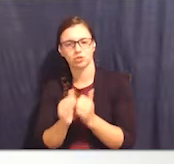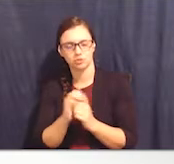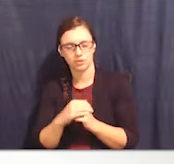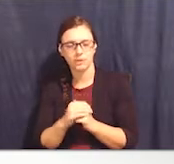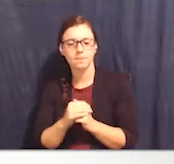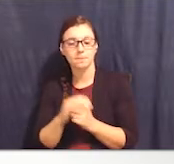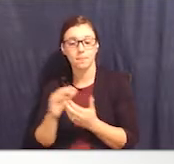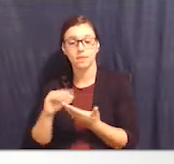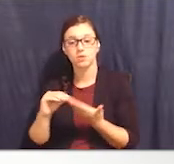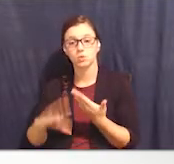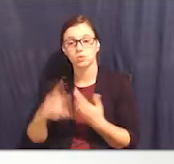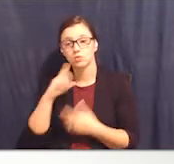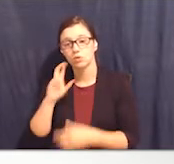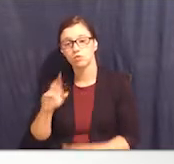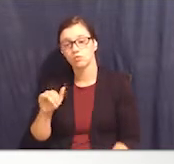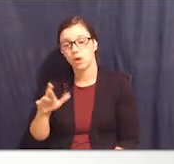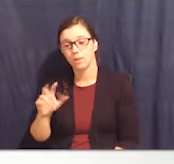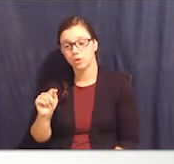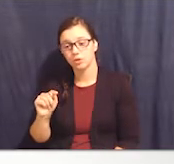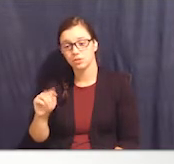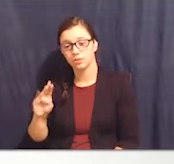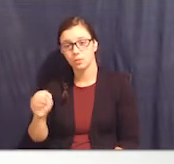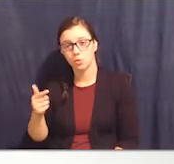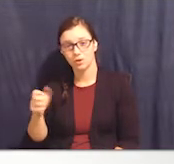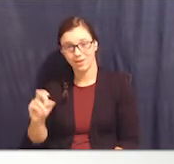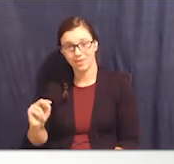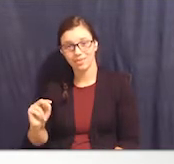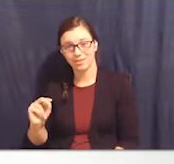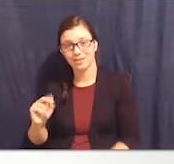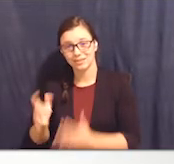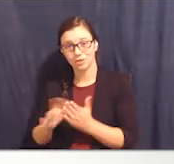I'll go to the next slide. I'm not sure what.